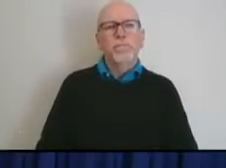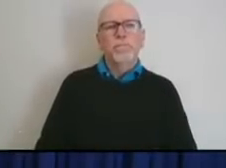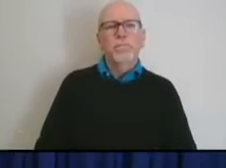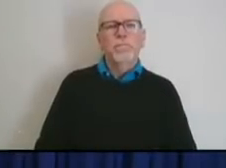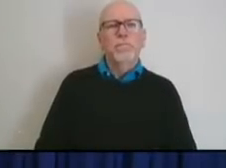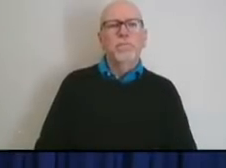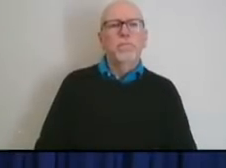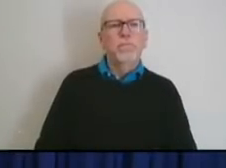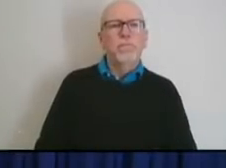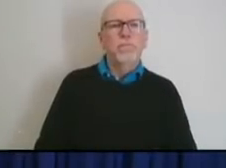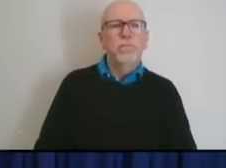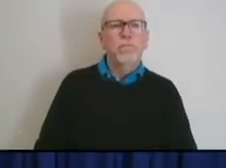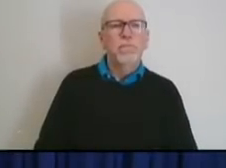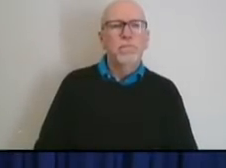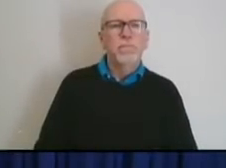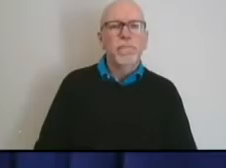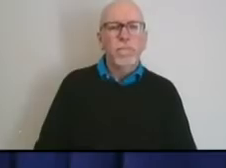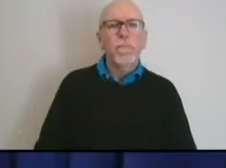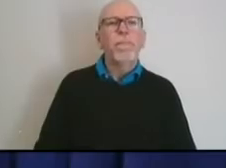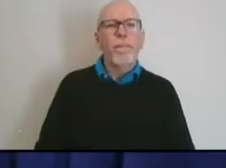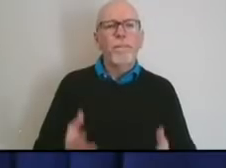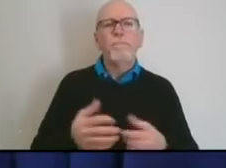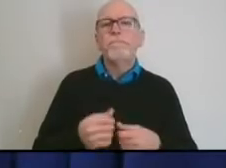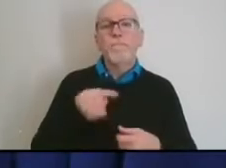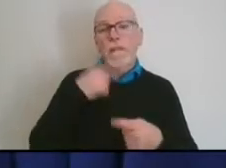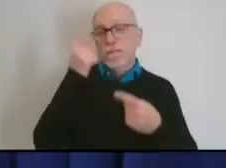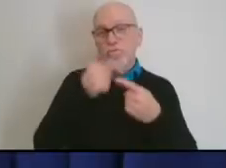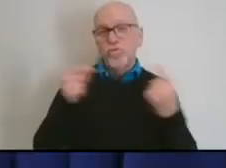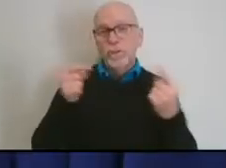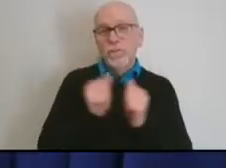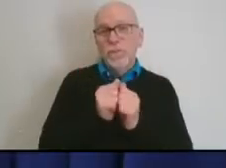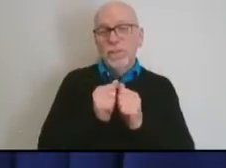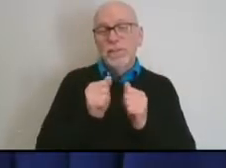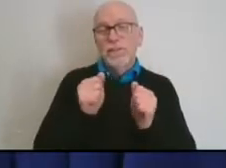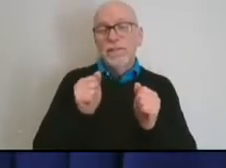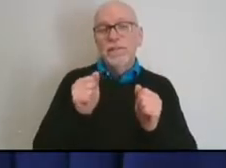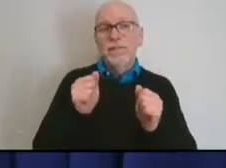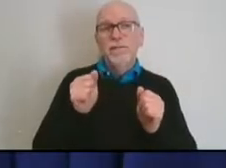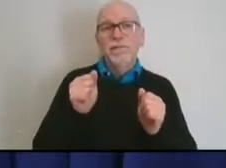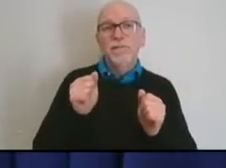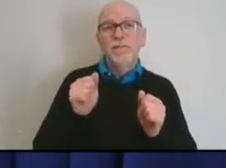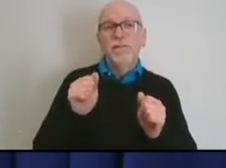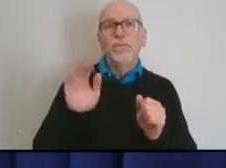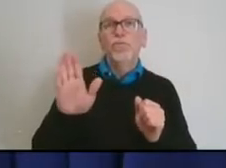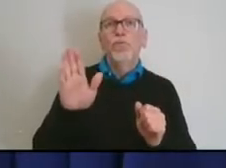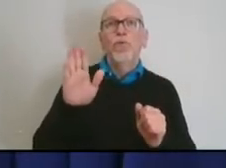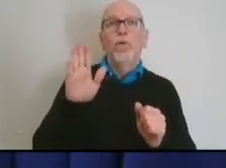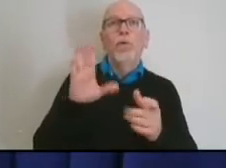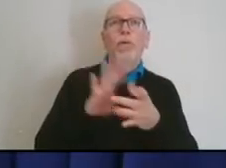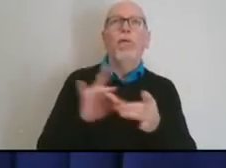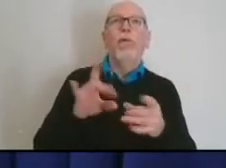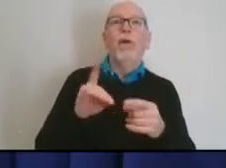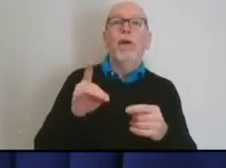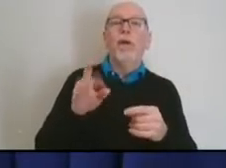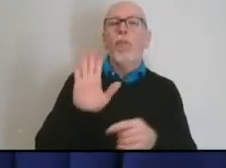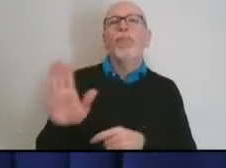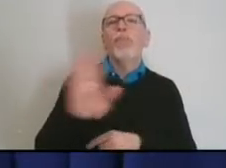Well, I disagree with your premise, or their